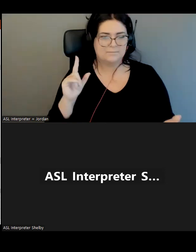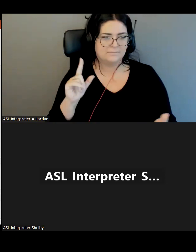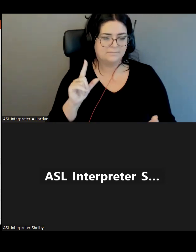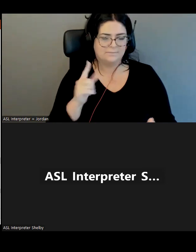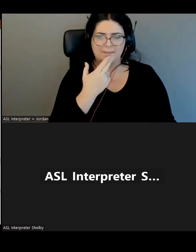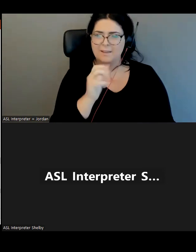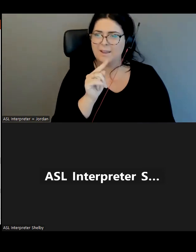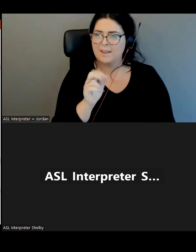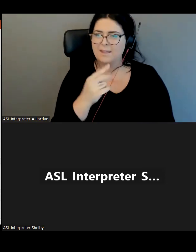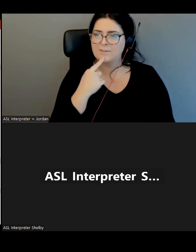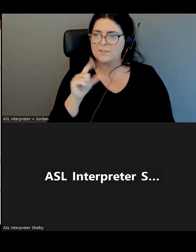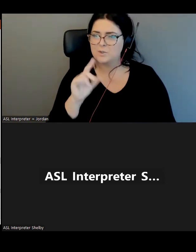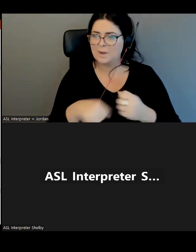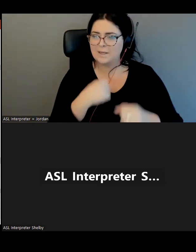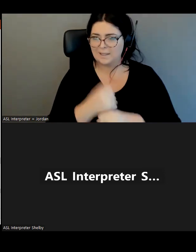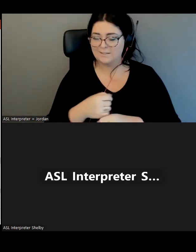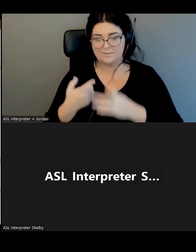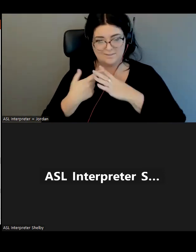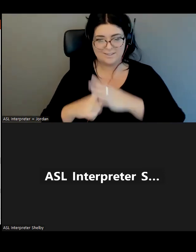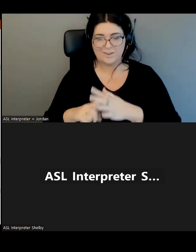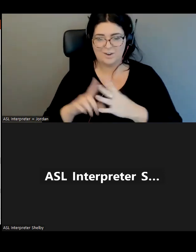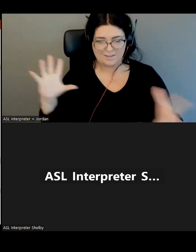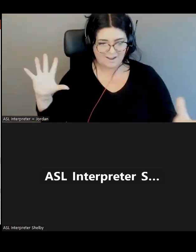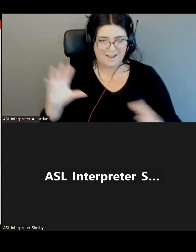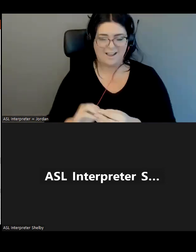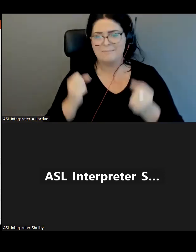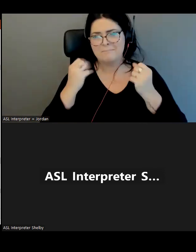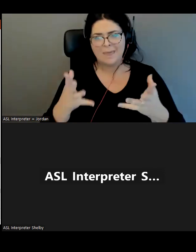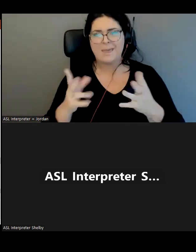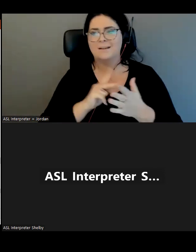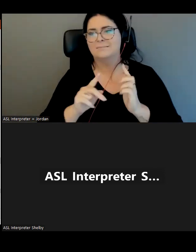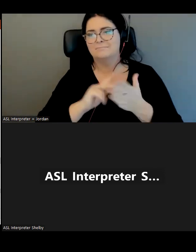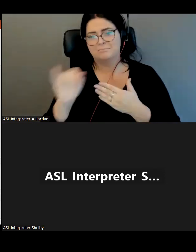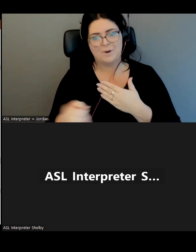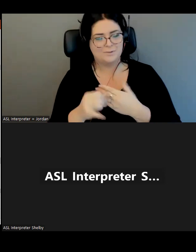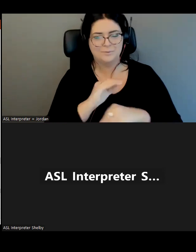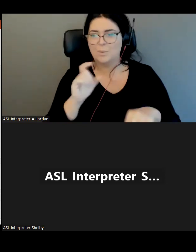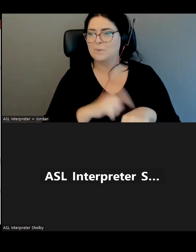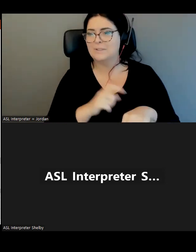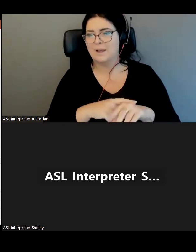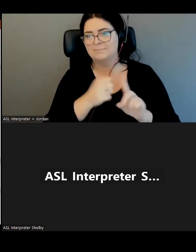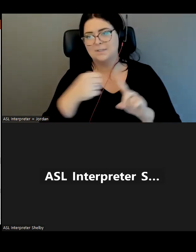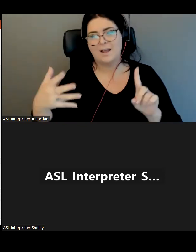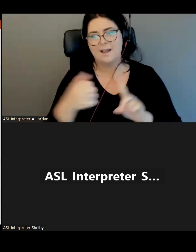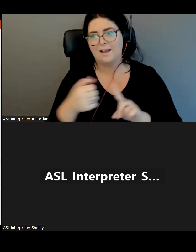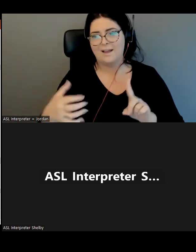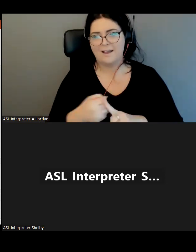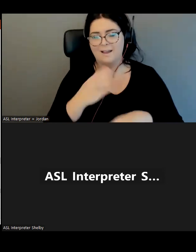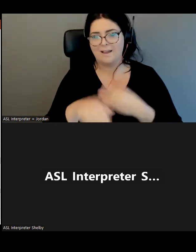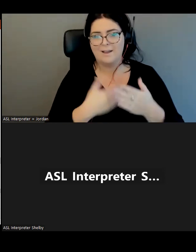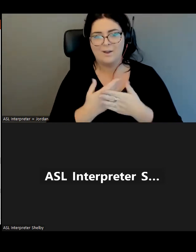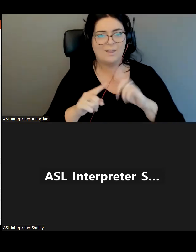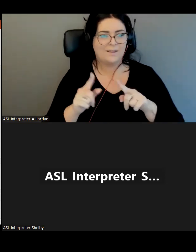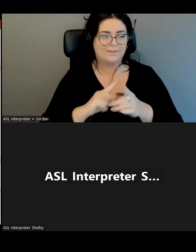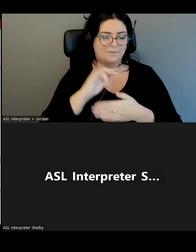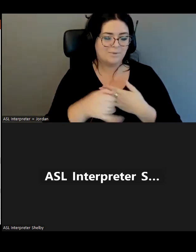years, and we've been around from the beginning. There are so many projects. Like, there wouldn't be enough time today to talk about all the different projects and different things